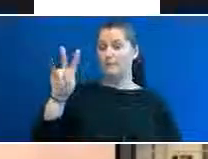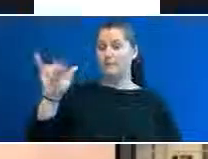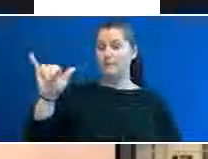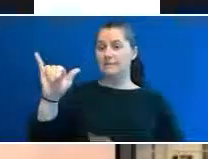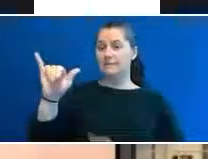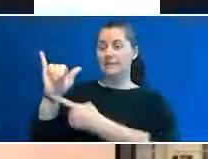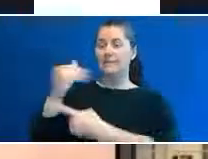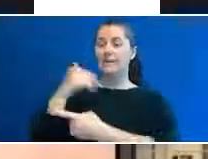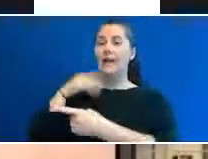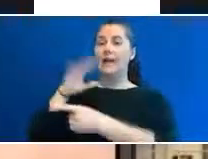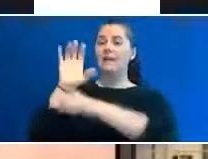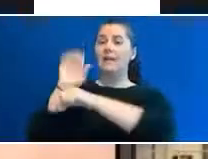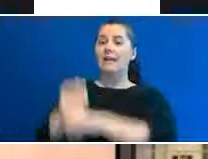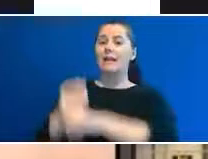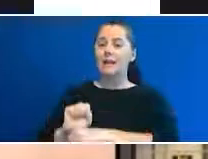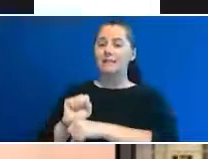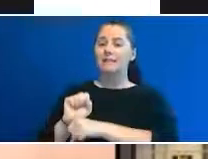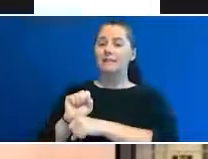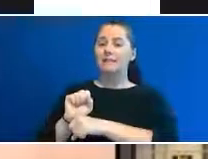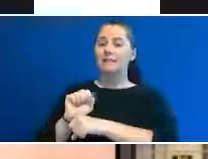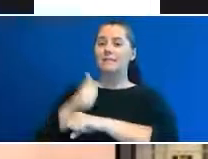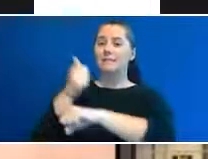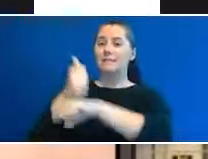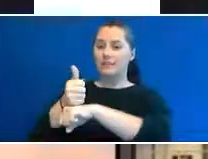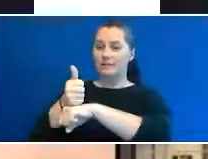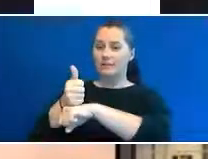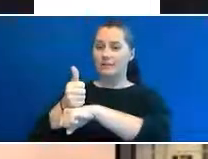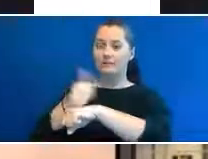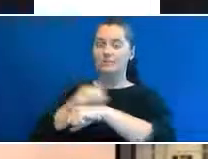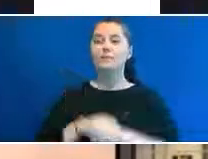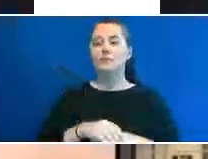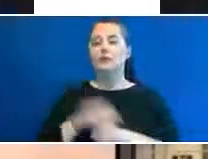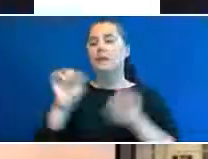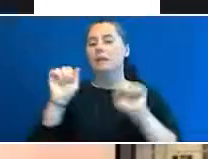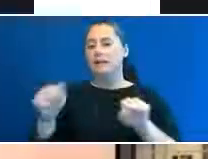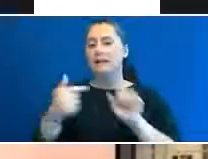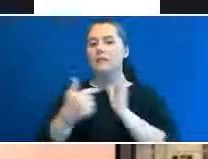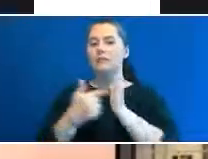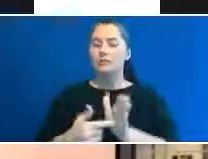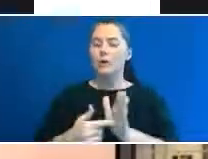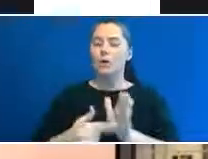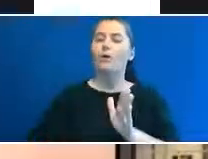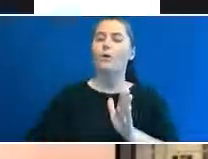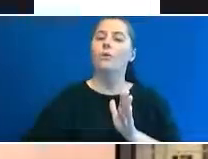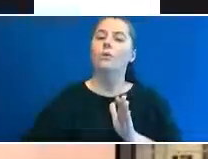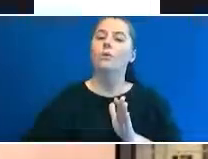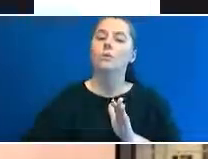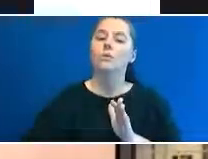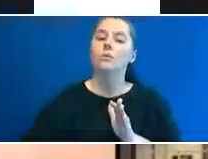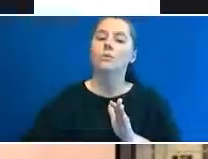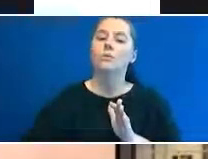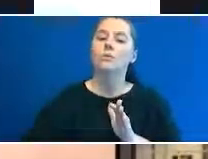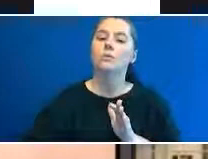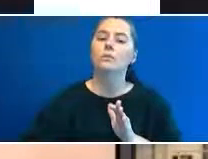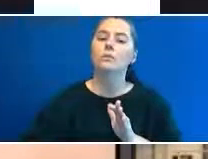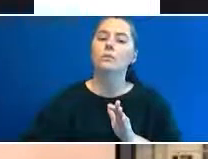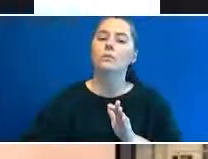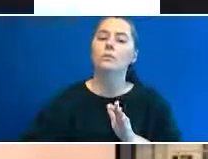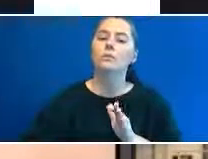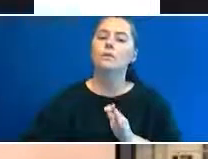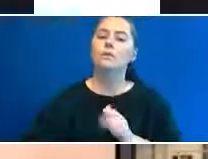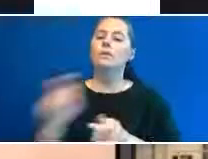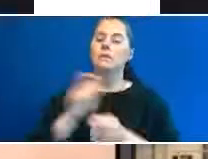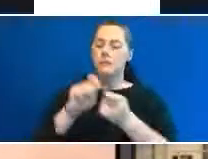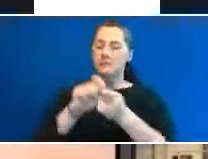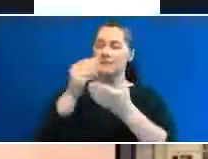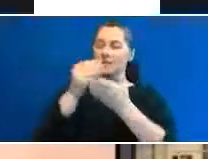fields. So Josh can kind of go over this, and we can also show you on the specific transactional level how you can use